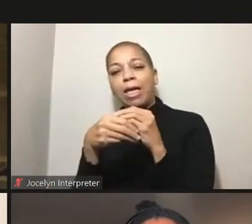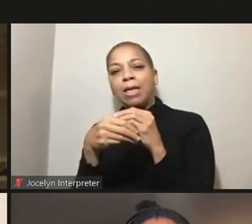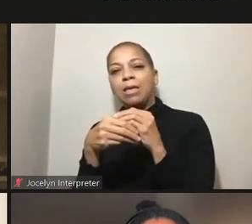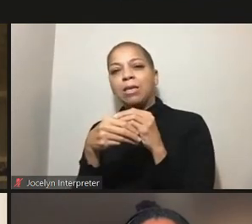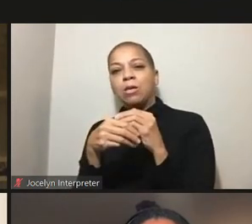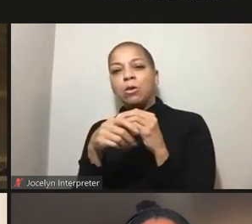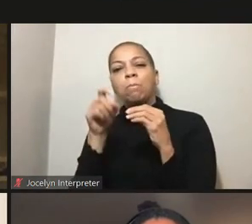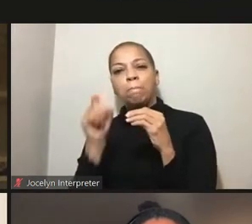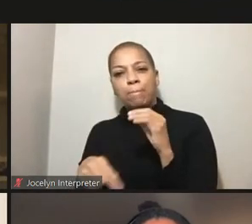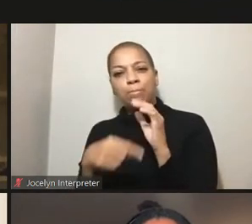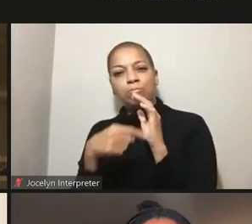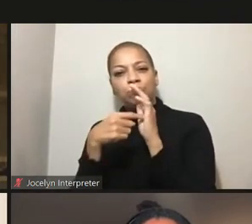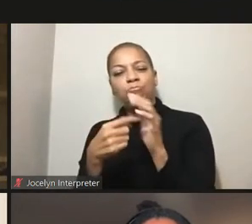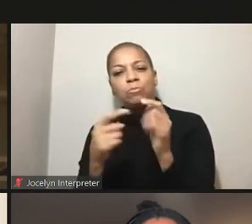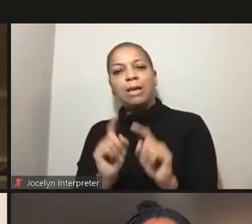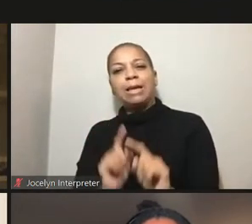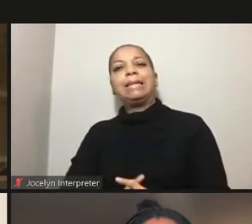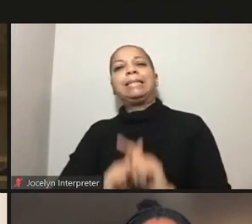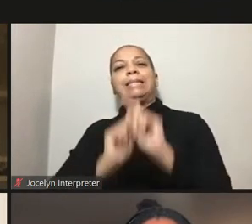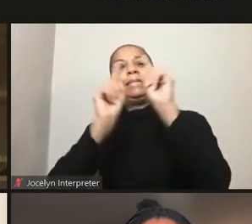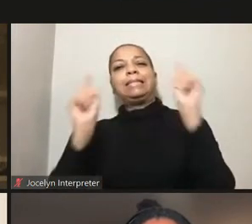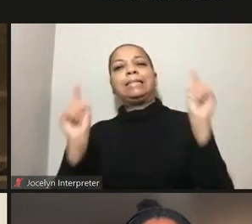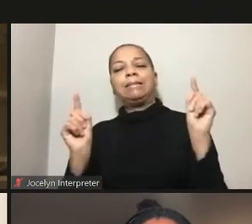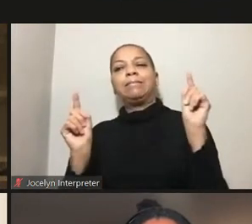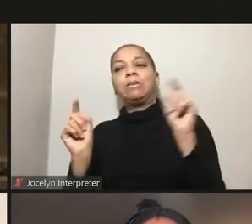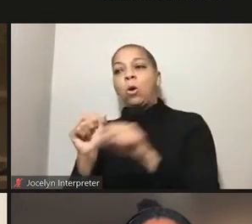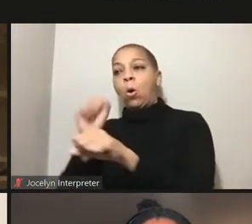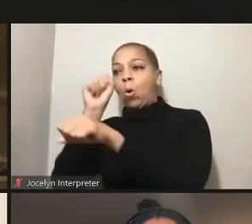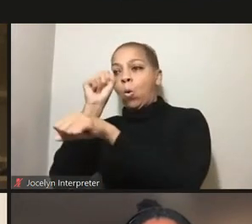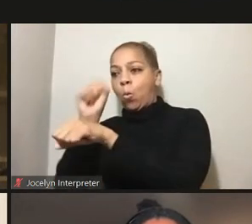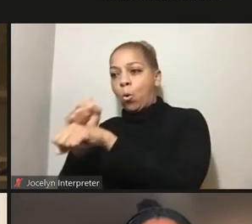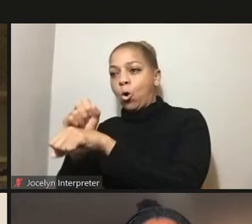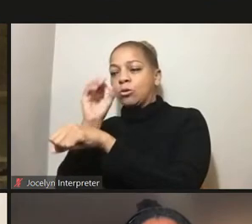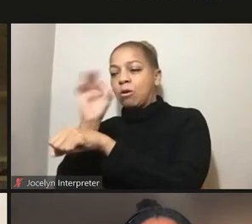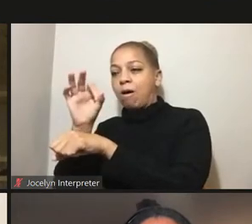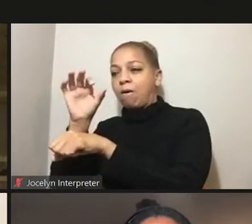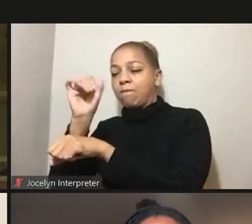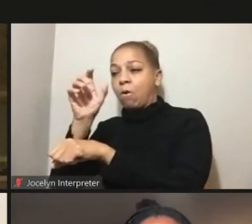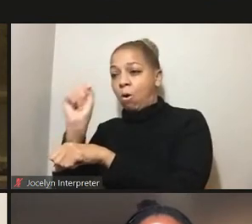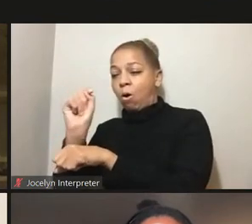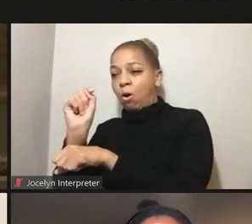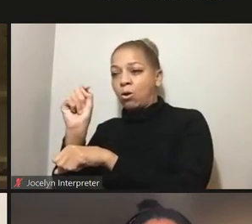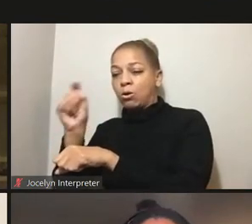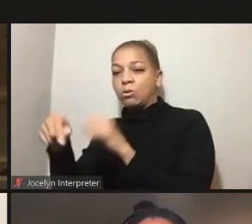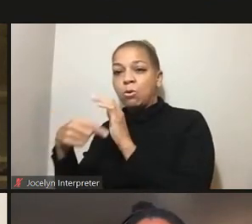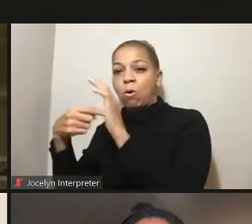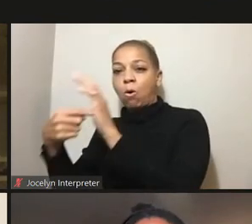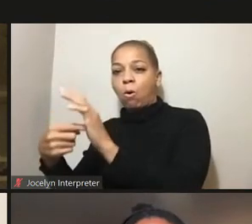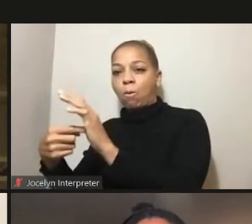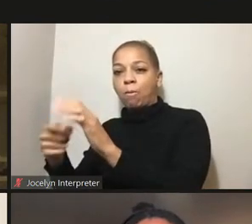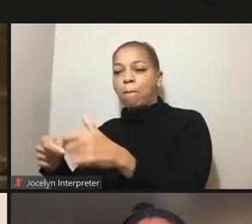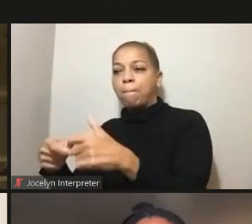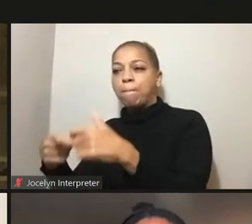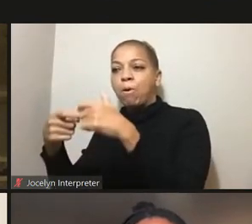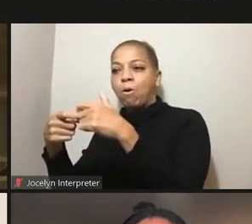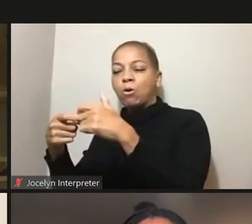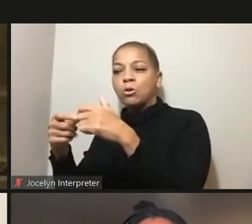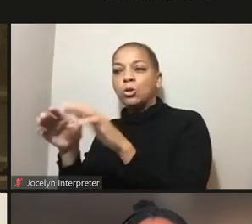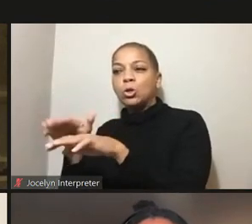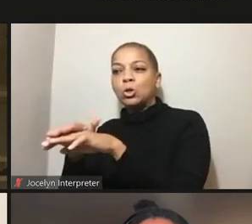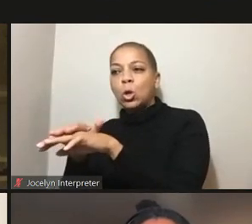distinction between works of art that offer pause, slowness,